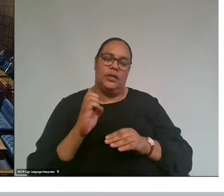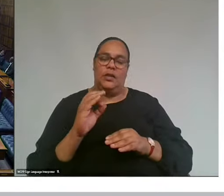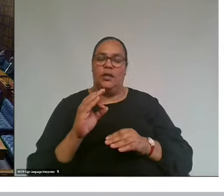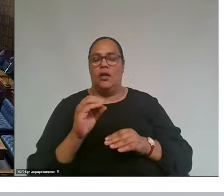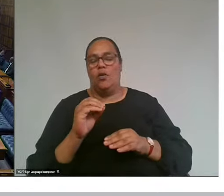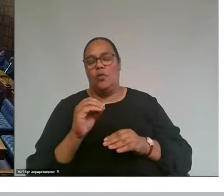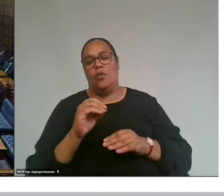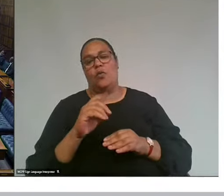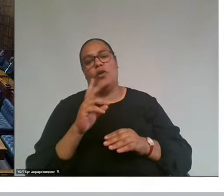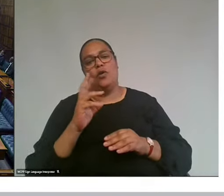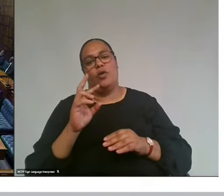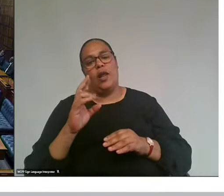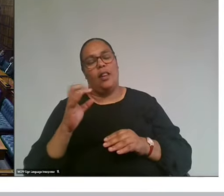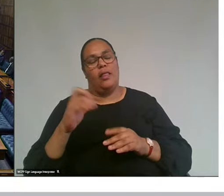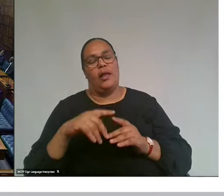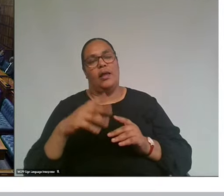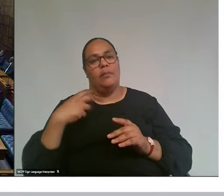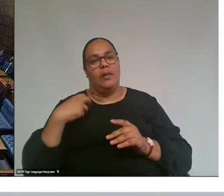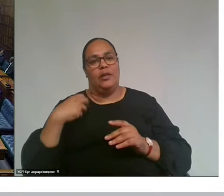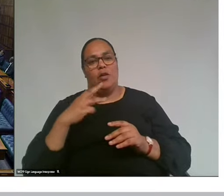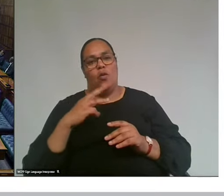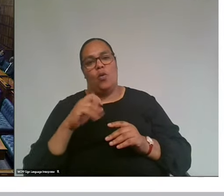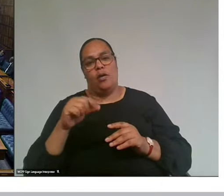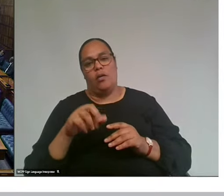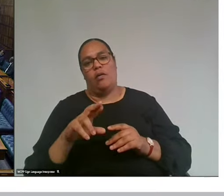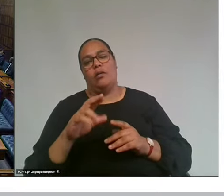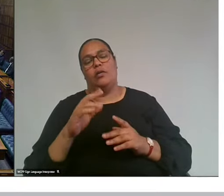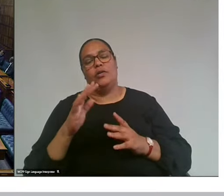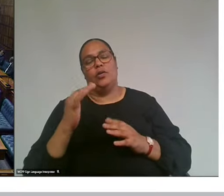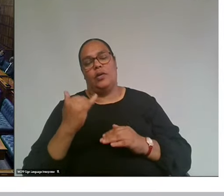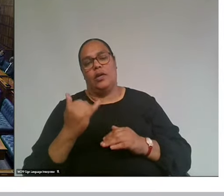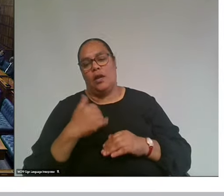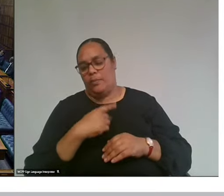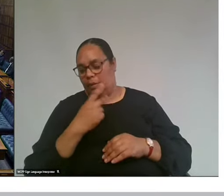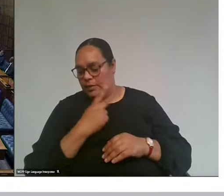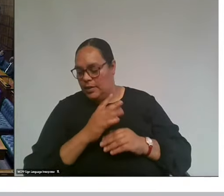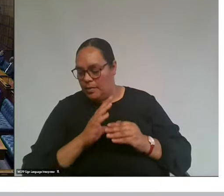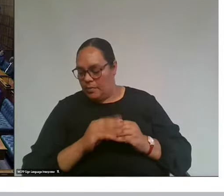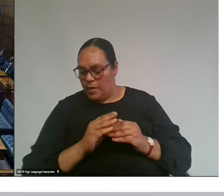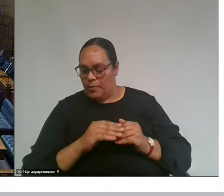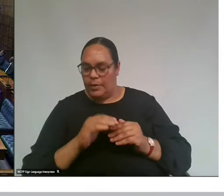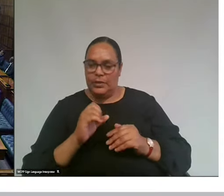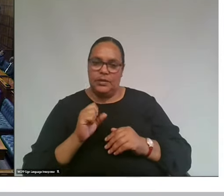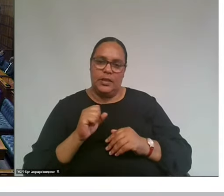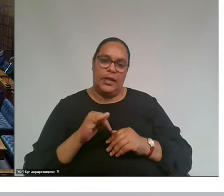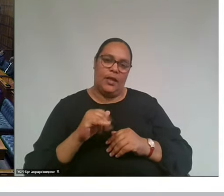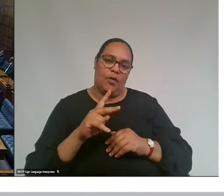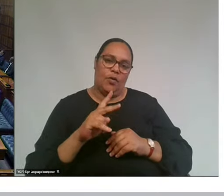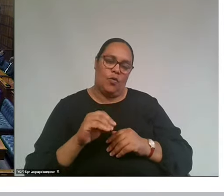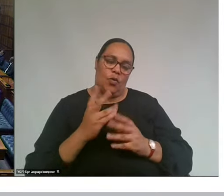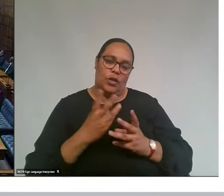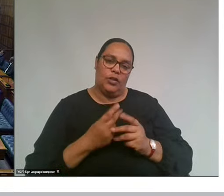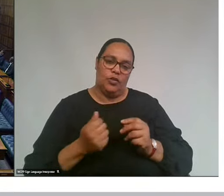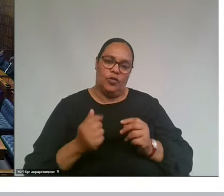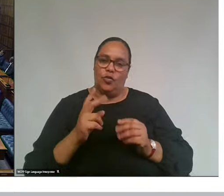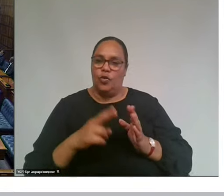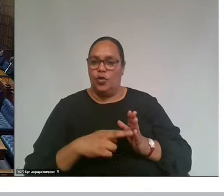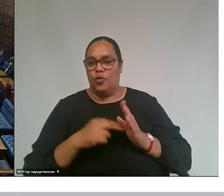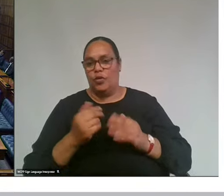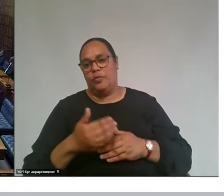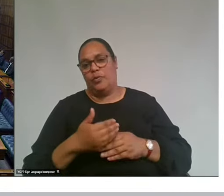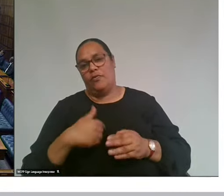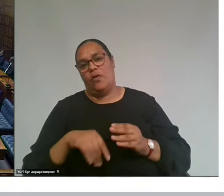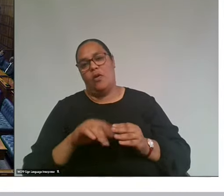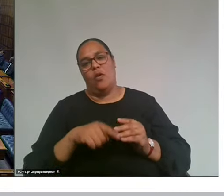ster and Minister Winger um I noted member s's uh resolution or request earlier